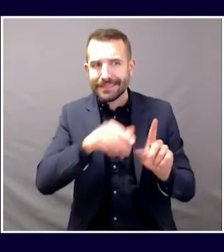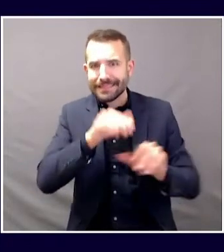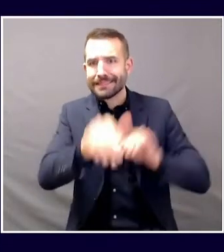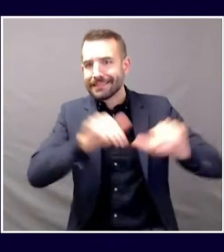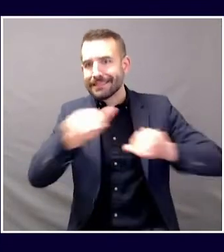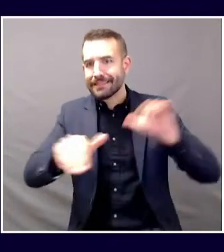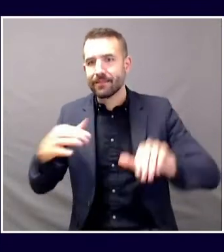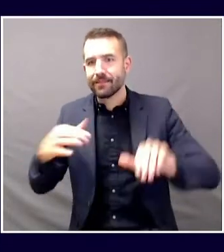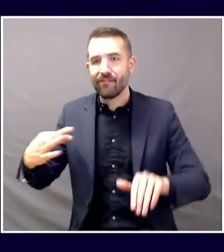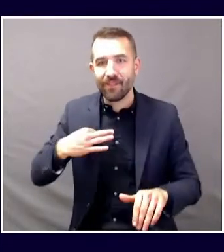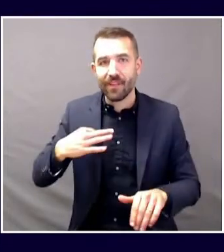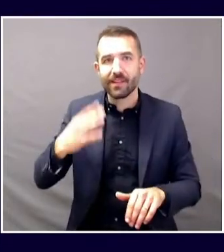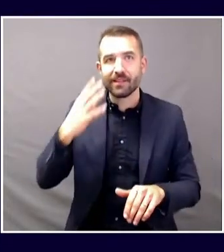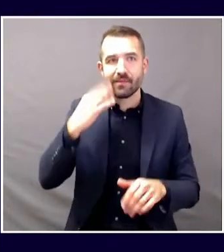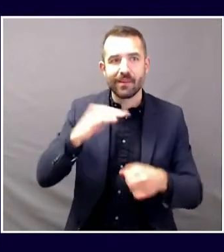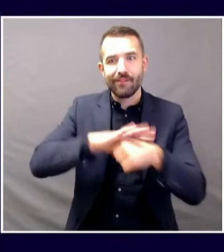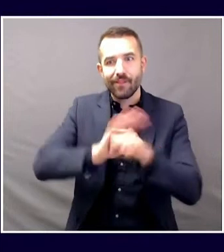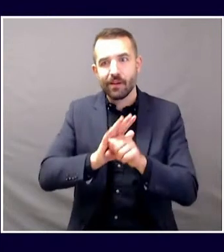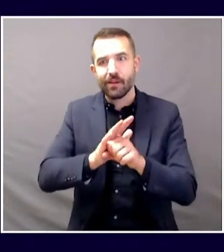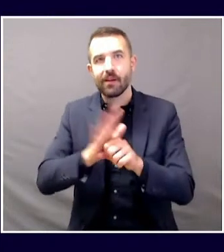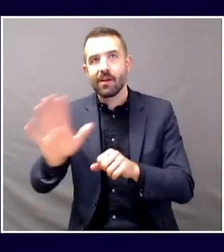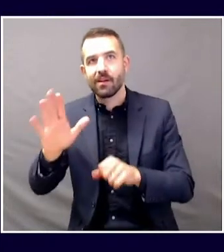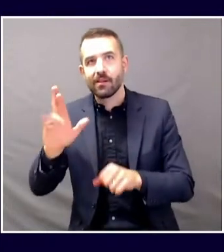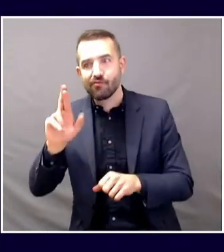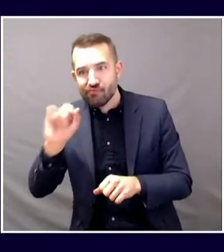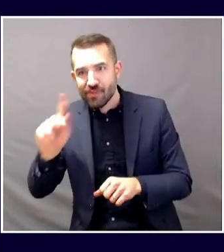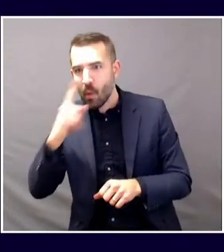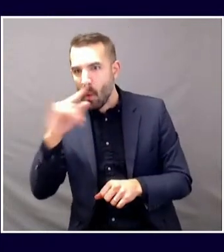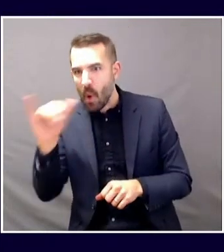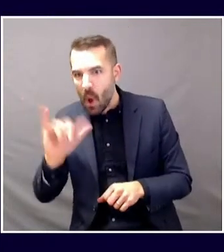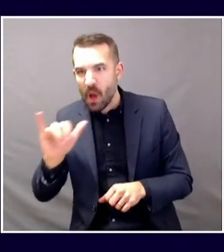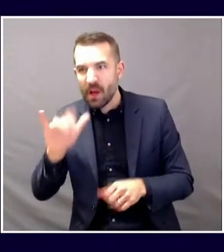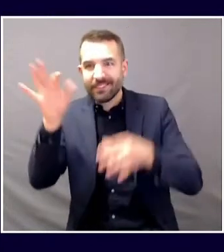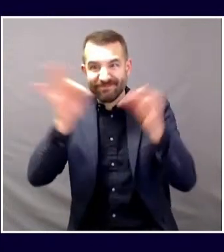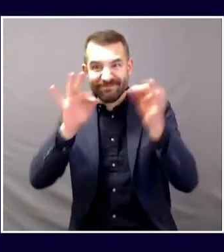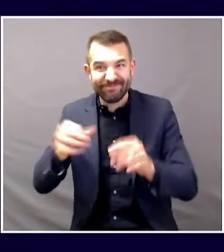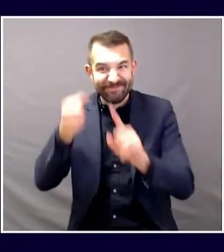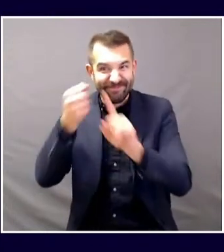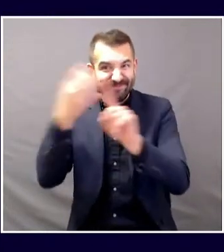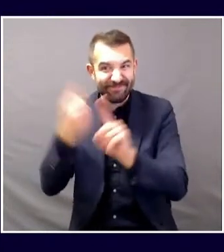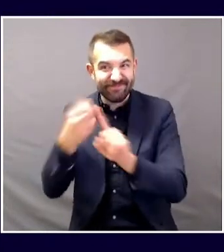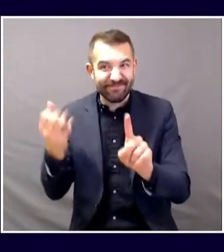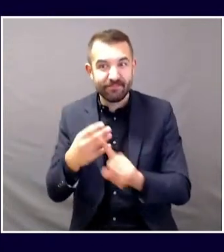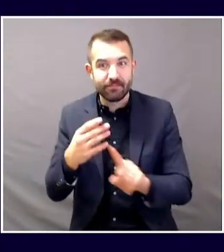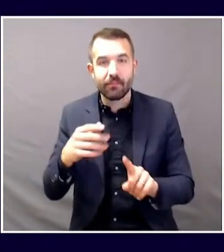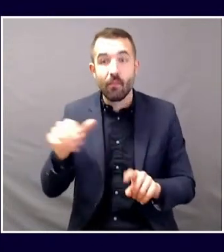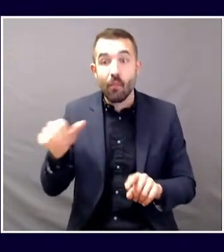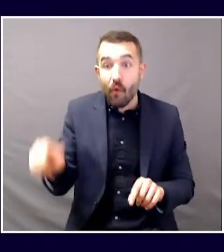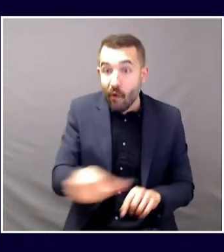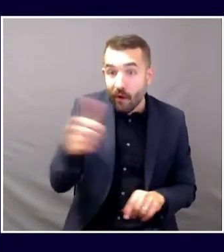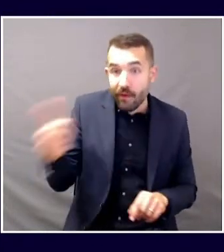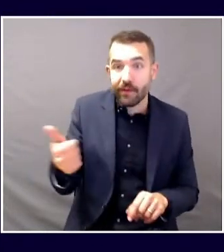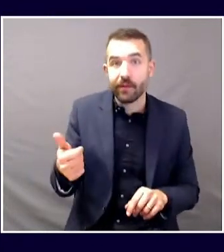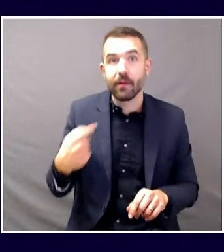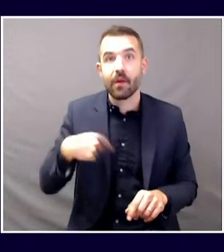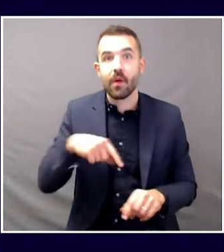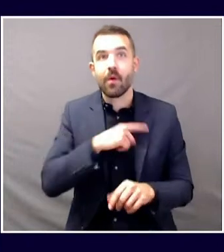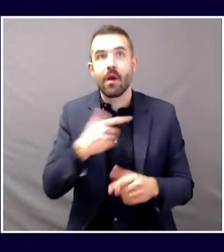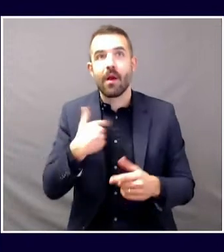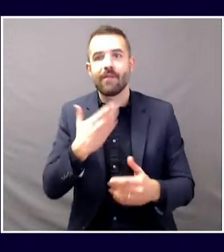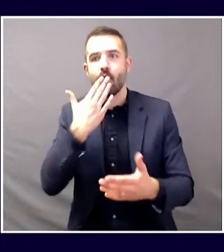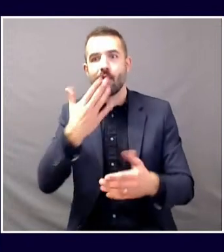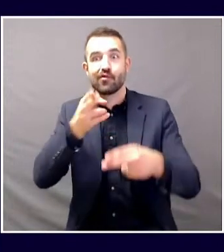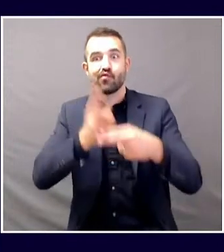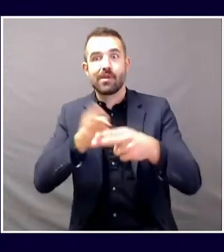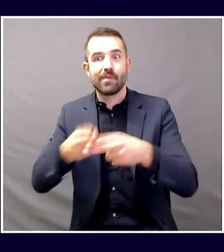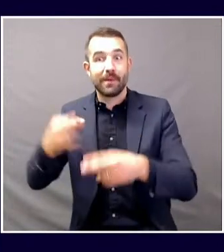COVID. We've also been working with a production company to find well-known Maine people who may